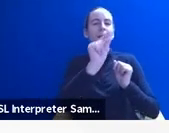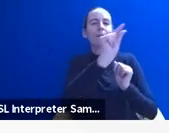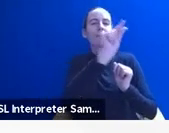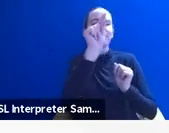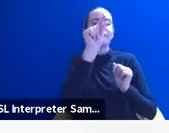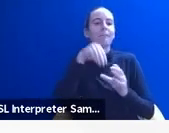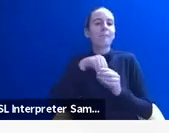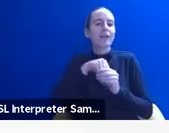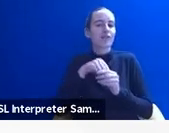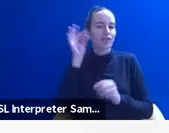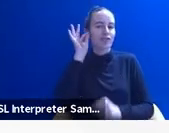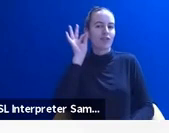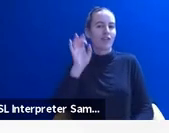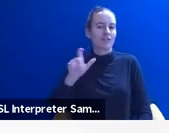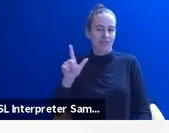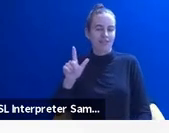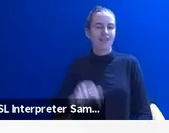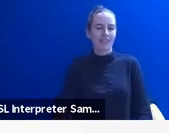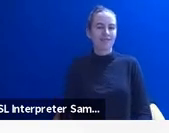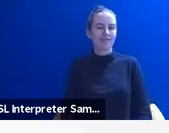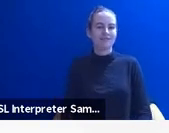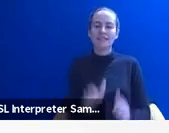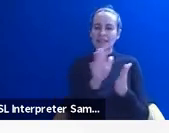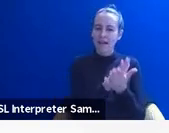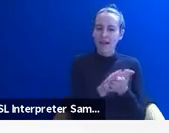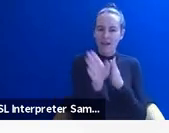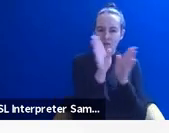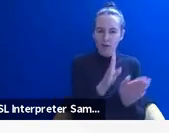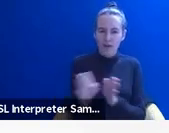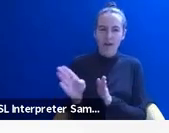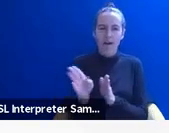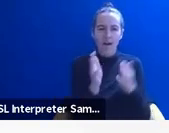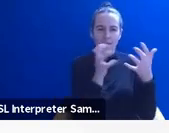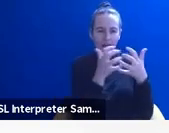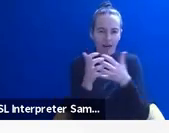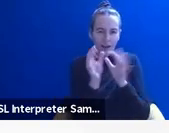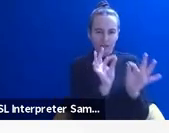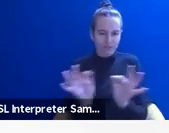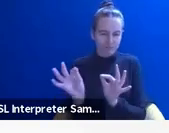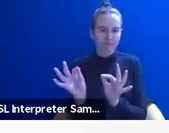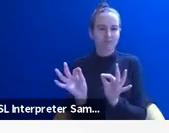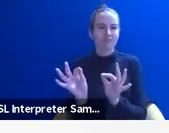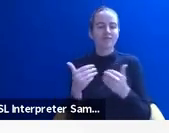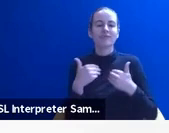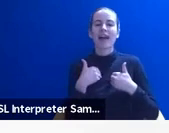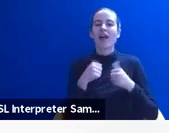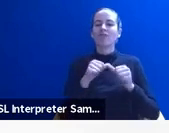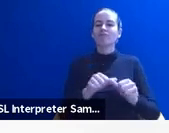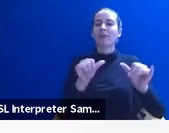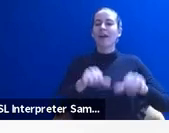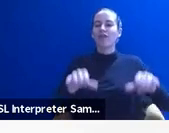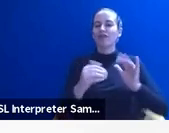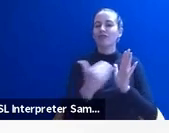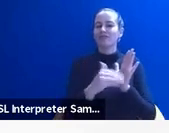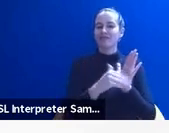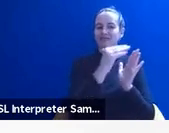inner hair cells. You'll notice that they're all nicely organized and aligned and in a consistent pattern. In the